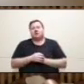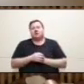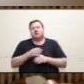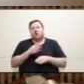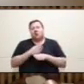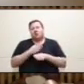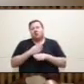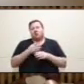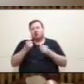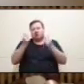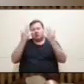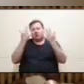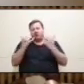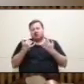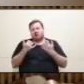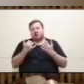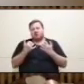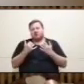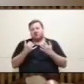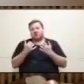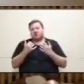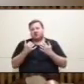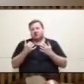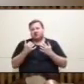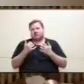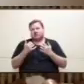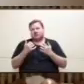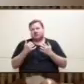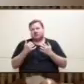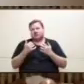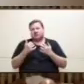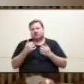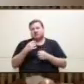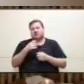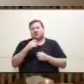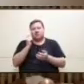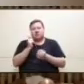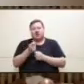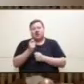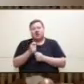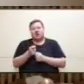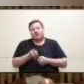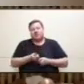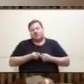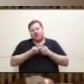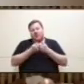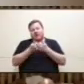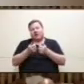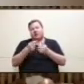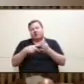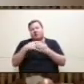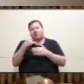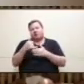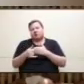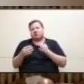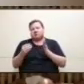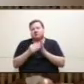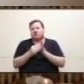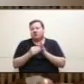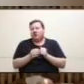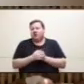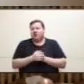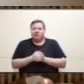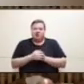footed the bill to take it back to the project value. The project